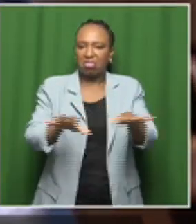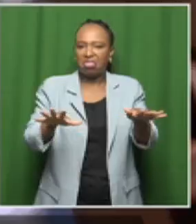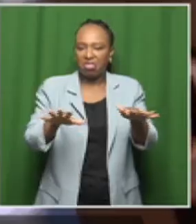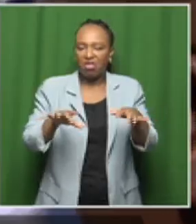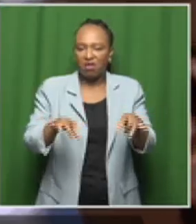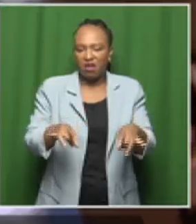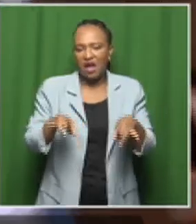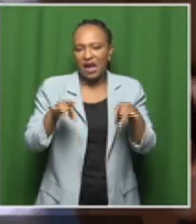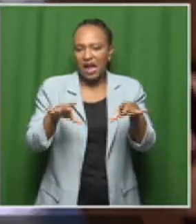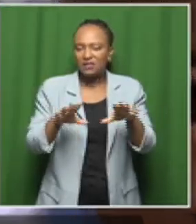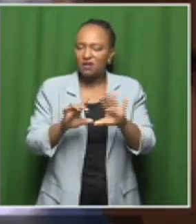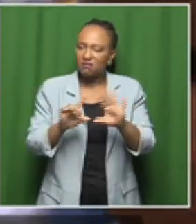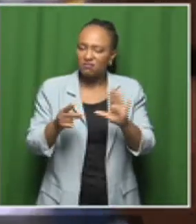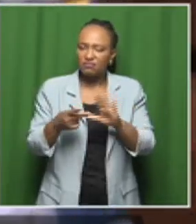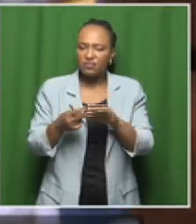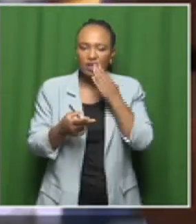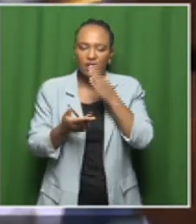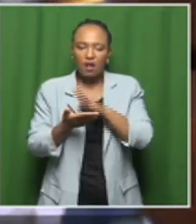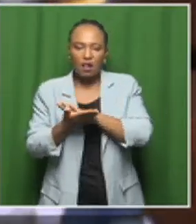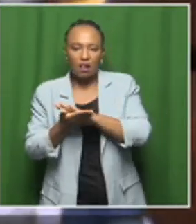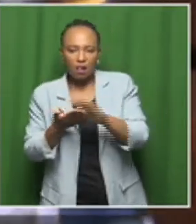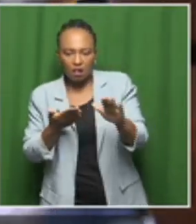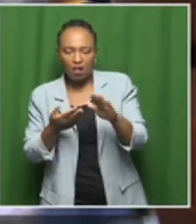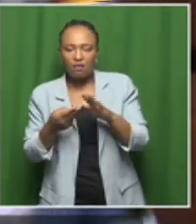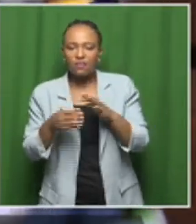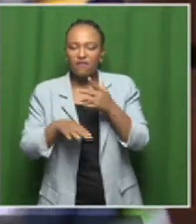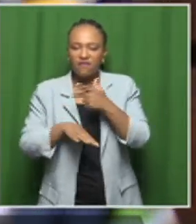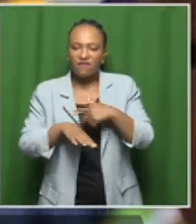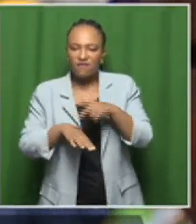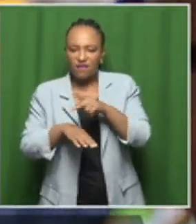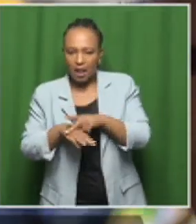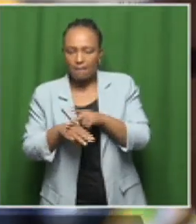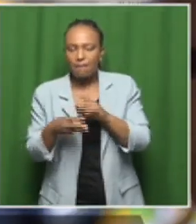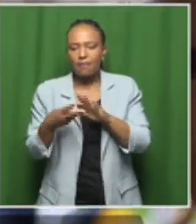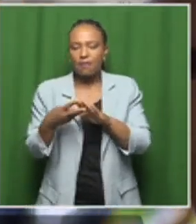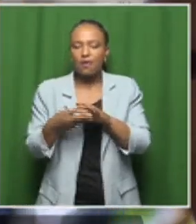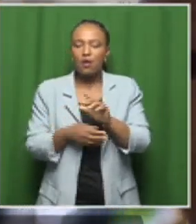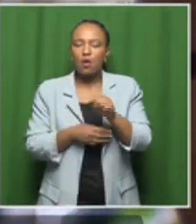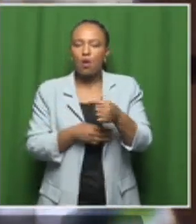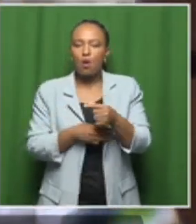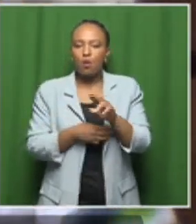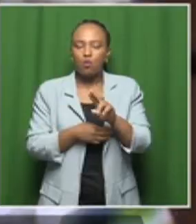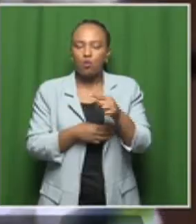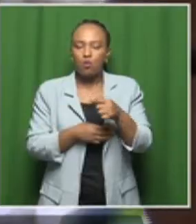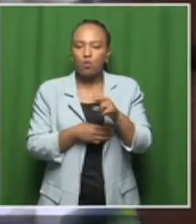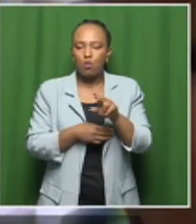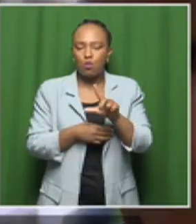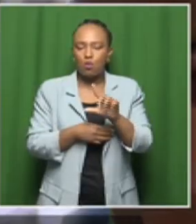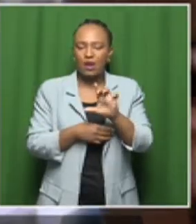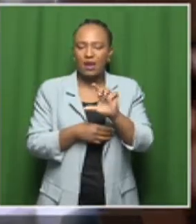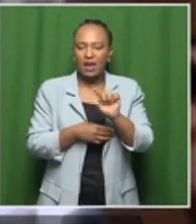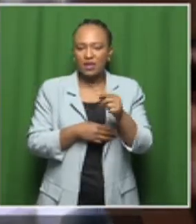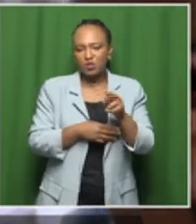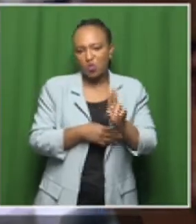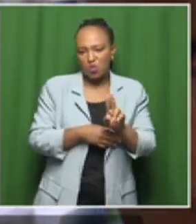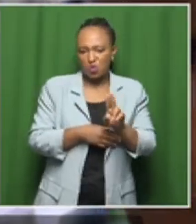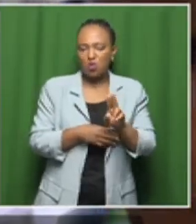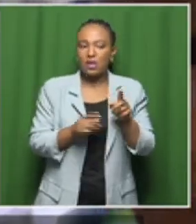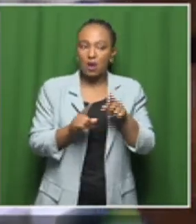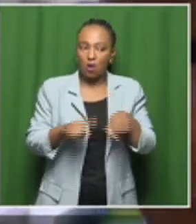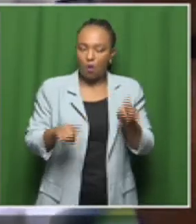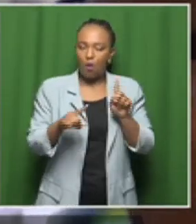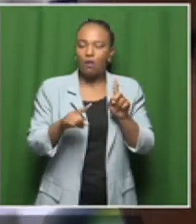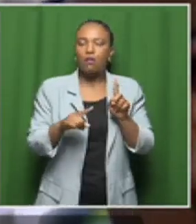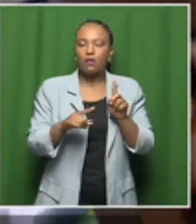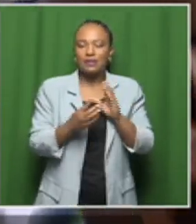streets of Missions Plain, in the streets of Philippi, in the streets of Kukuletu. Those interventions are going to be presented by the president